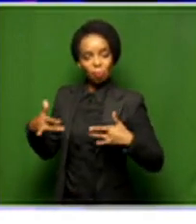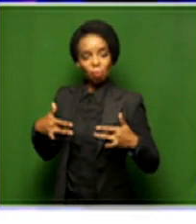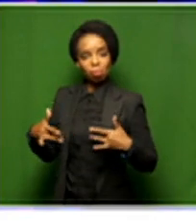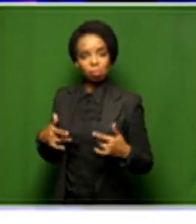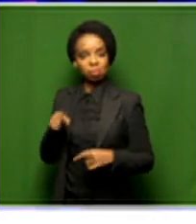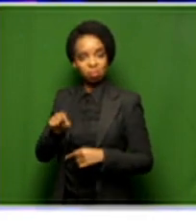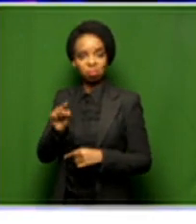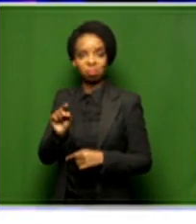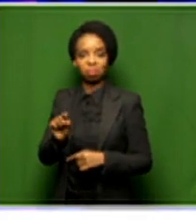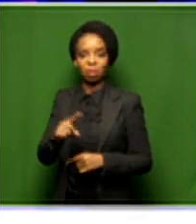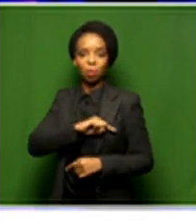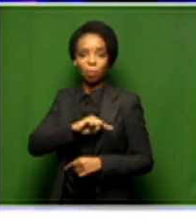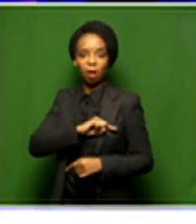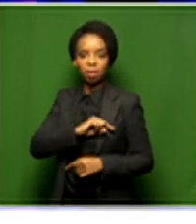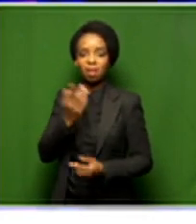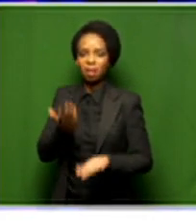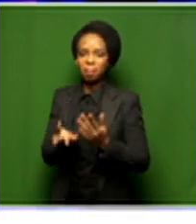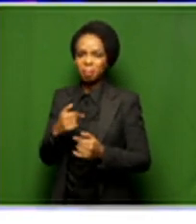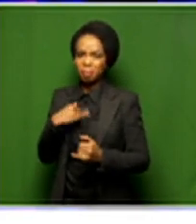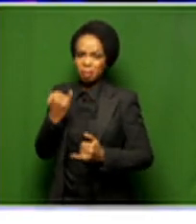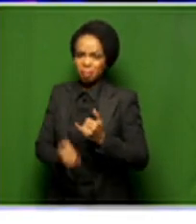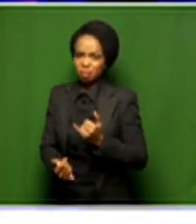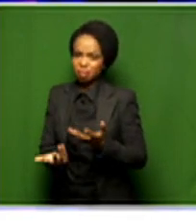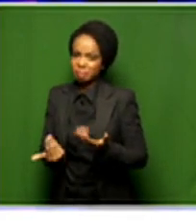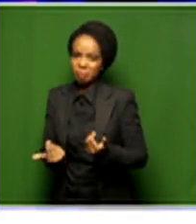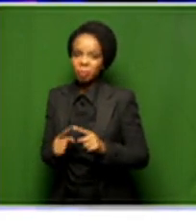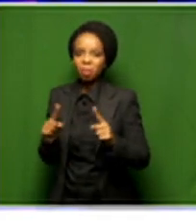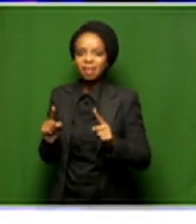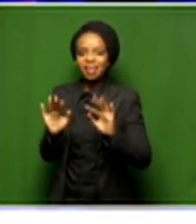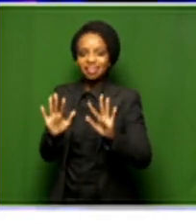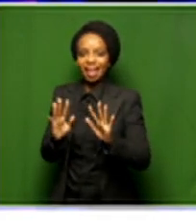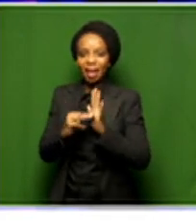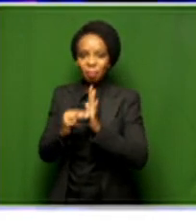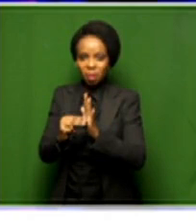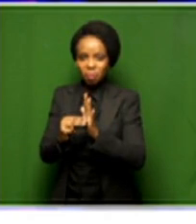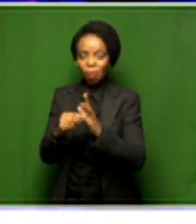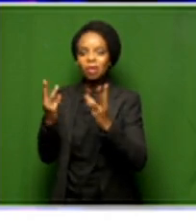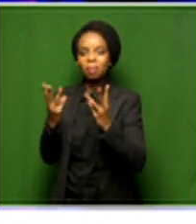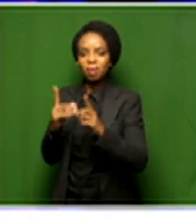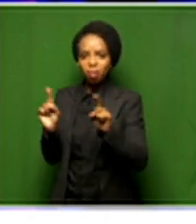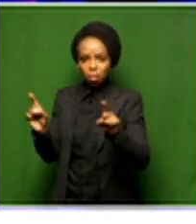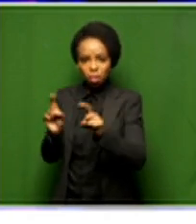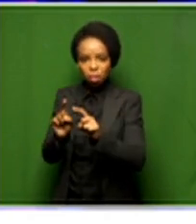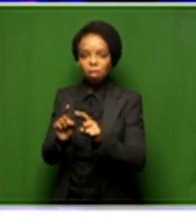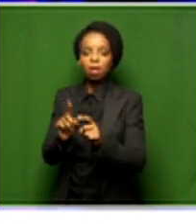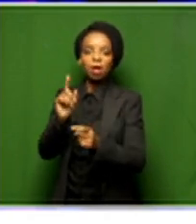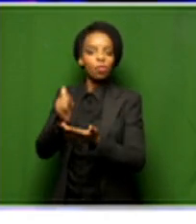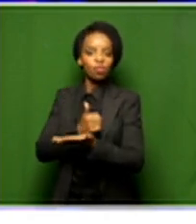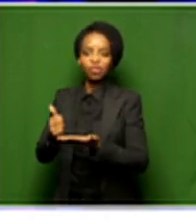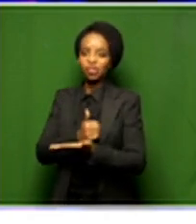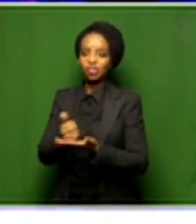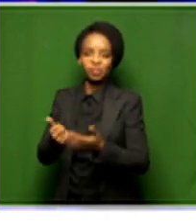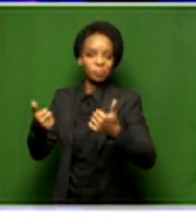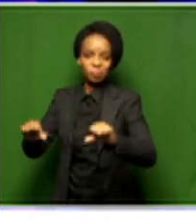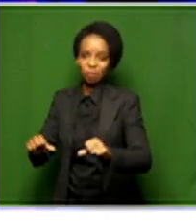not mistaken, 10 million people that are not registered that are eligible to vote in these elections, and the majority of